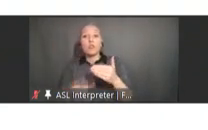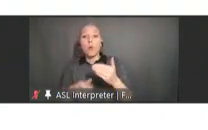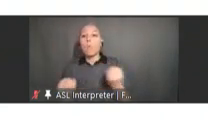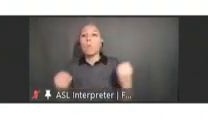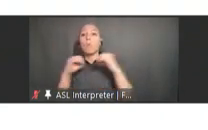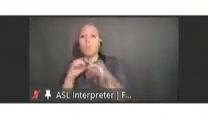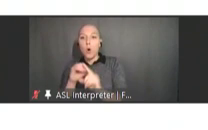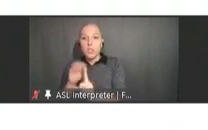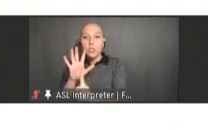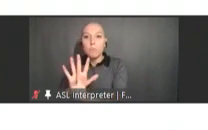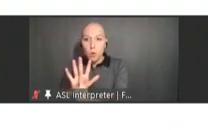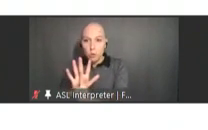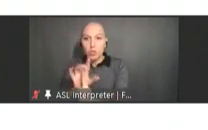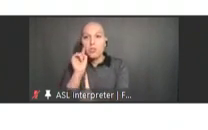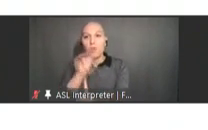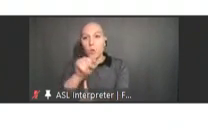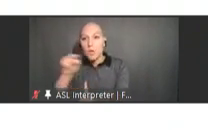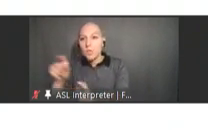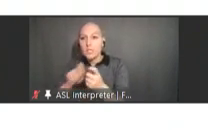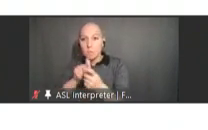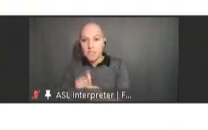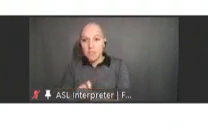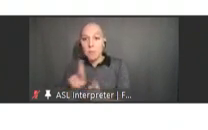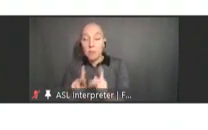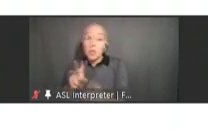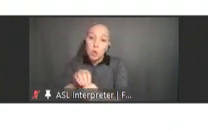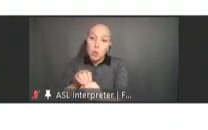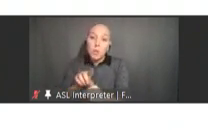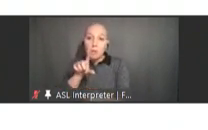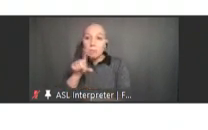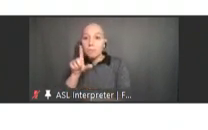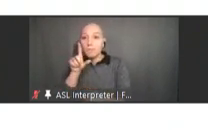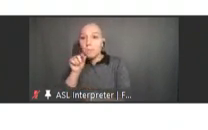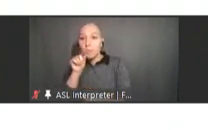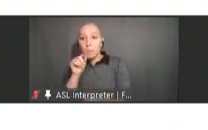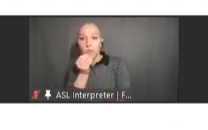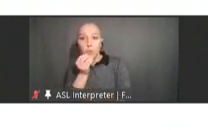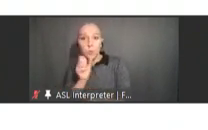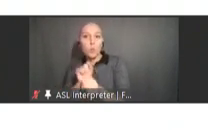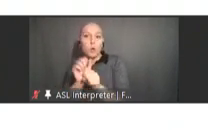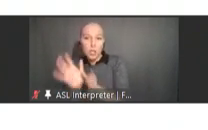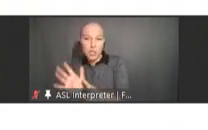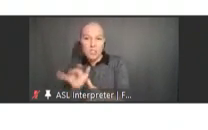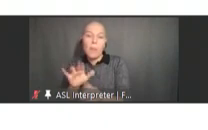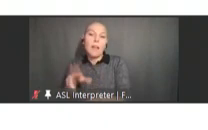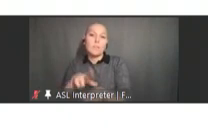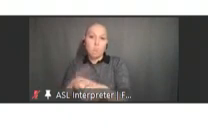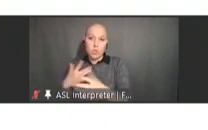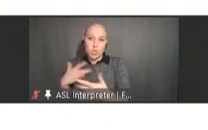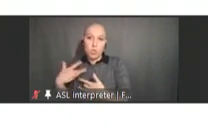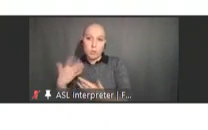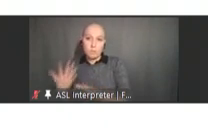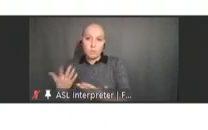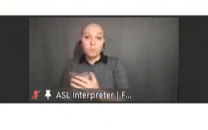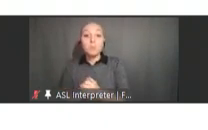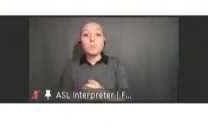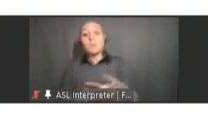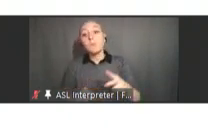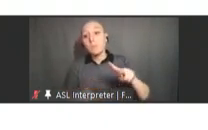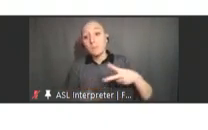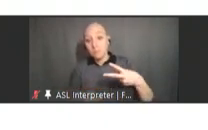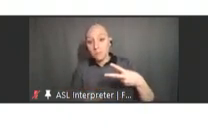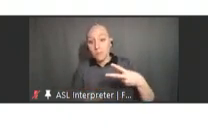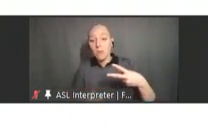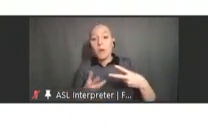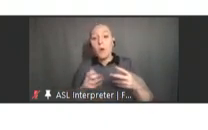particularly poultry workers. So, of course, that is of concern. Secondly, I want to highlight the issue of